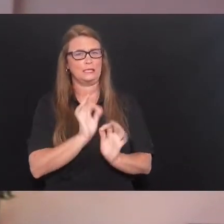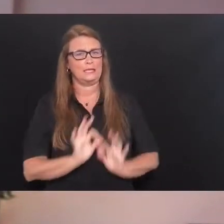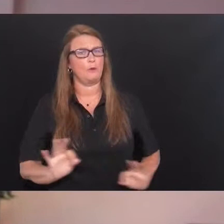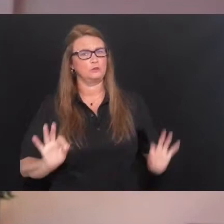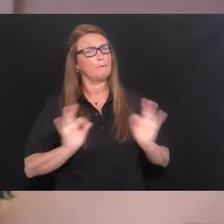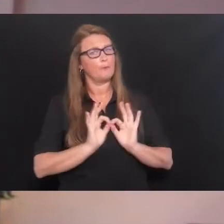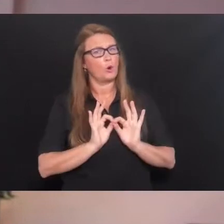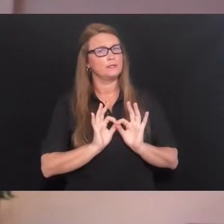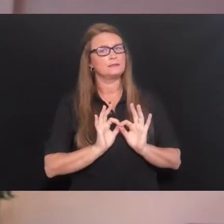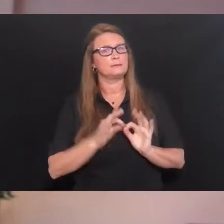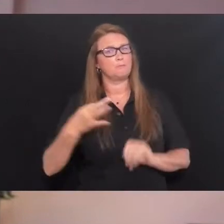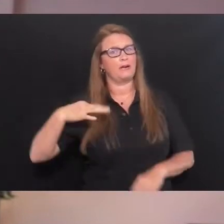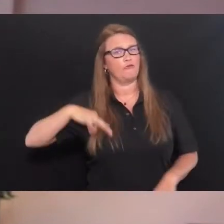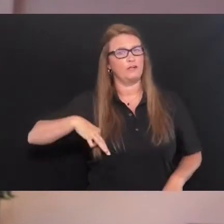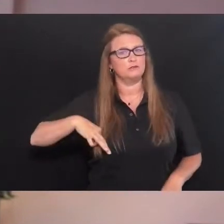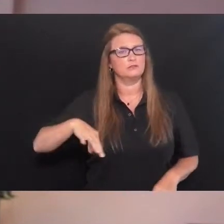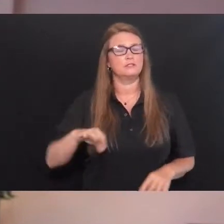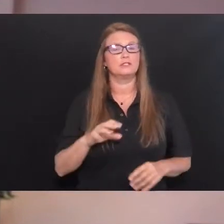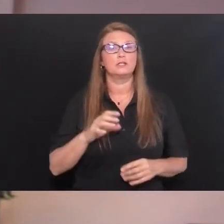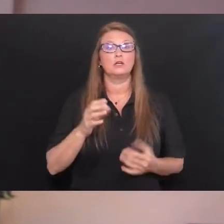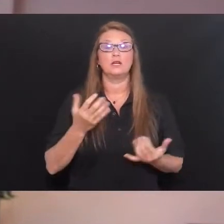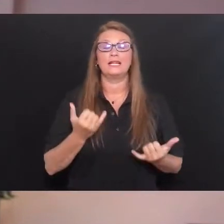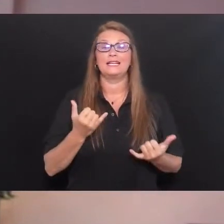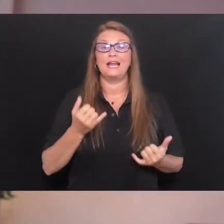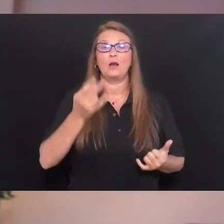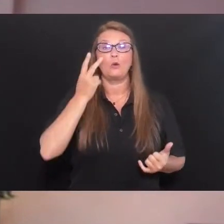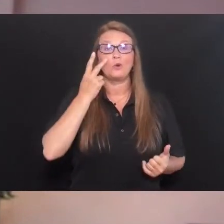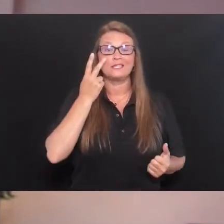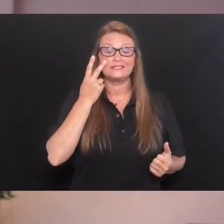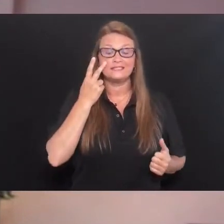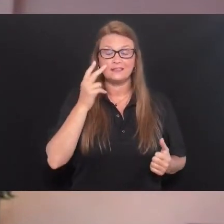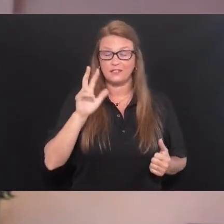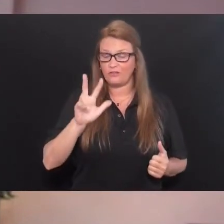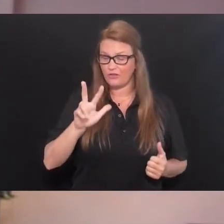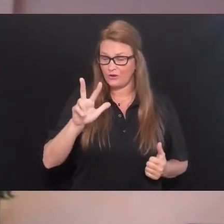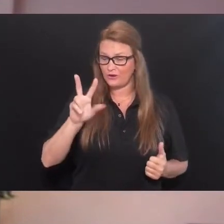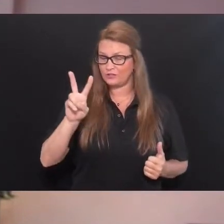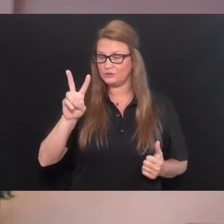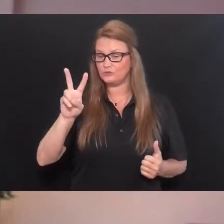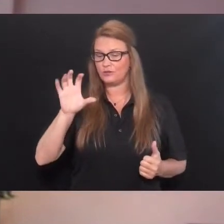DHHR website, we see that of our